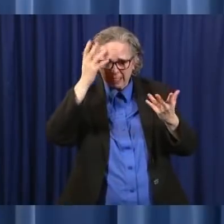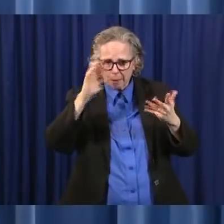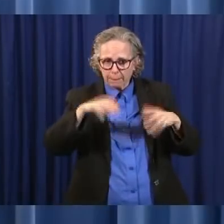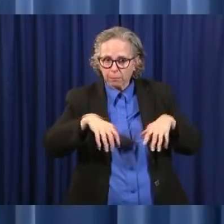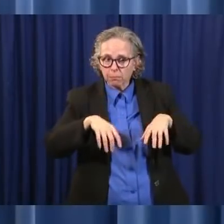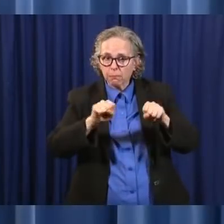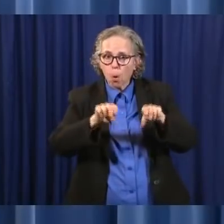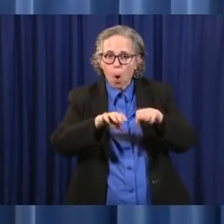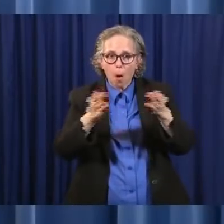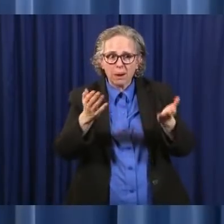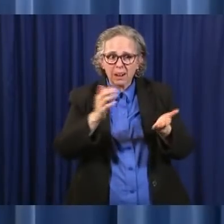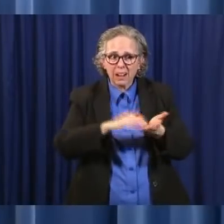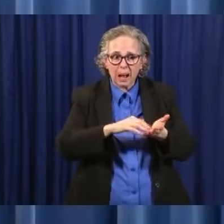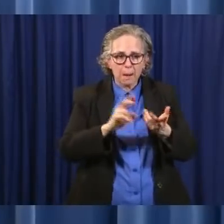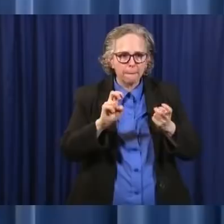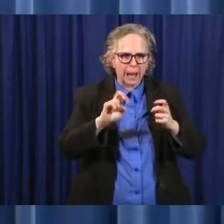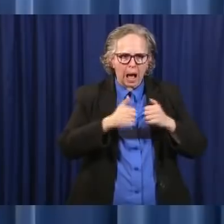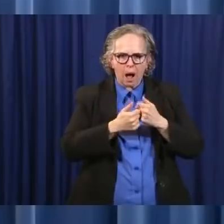preserves 4-H?